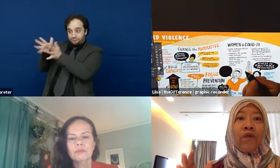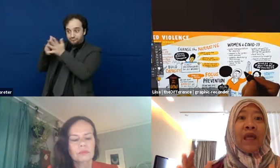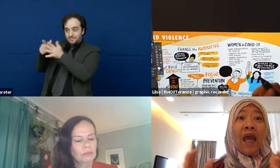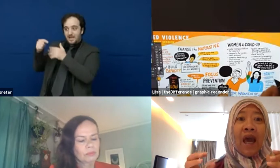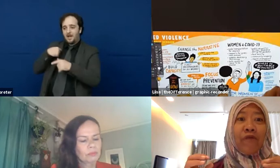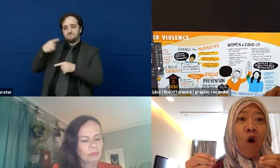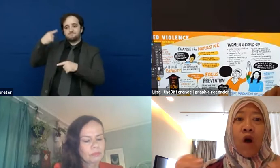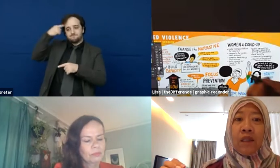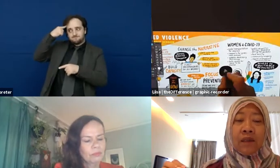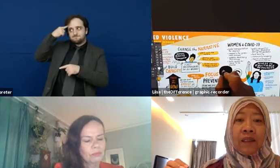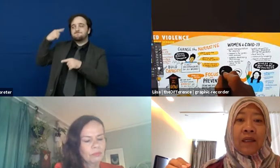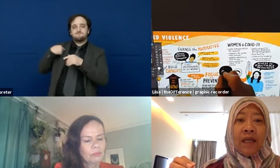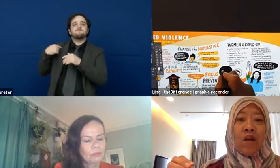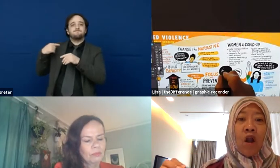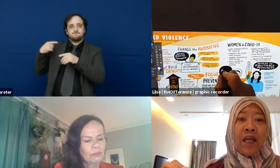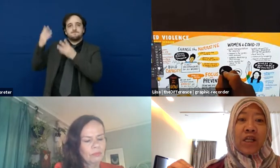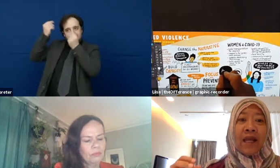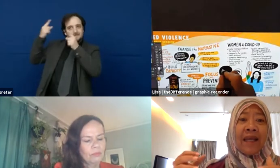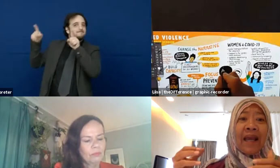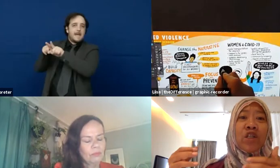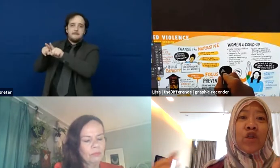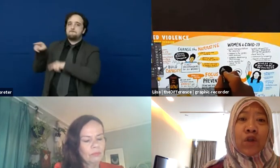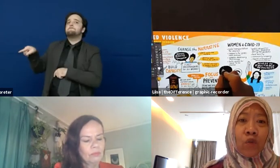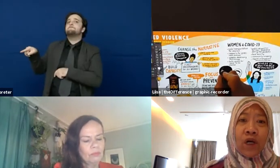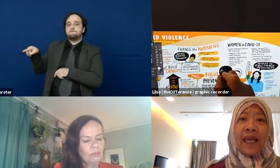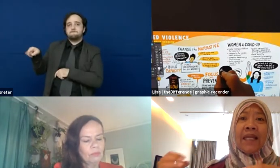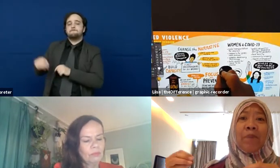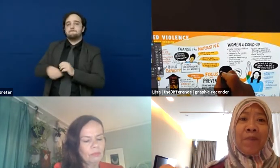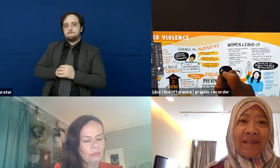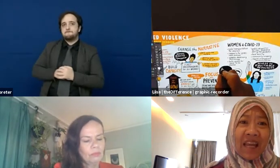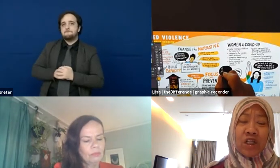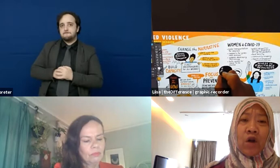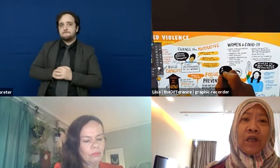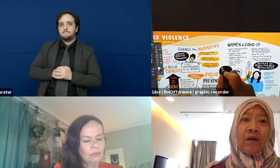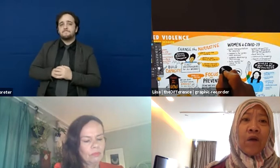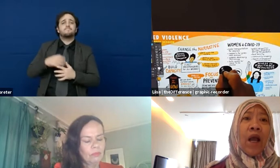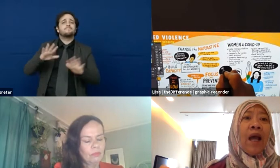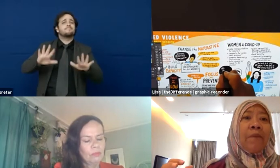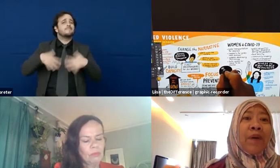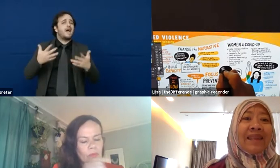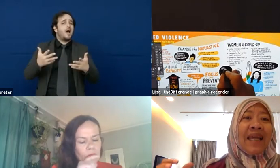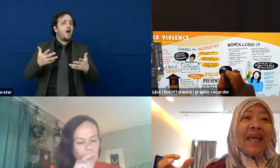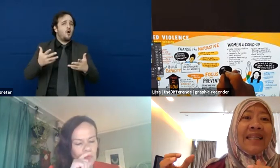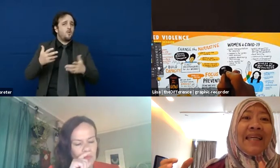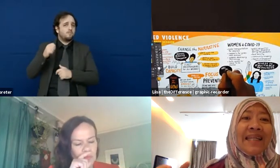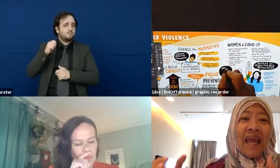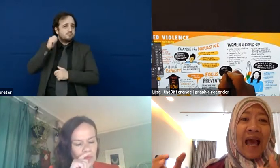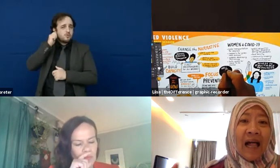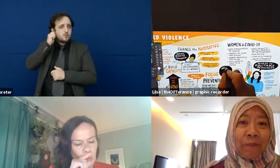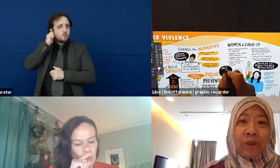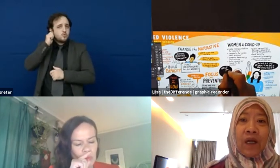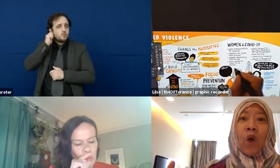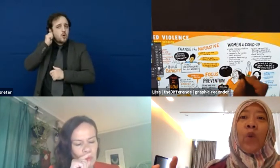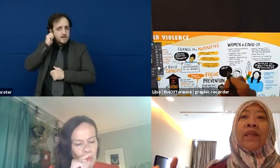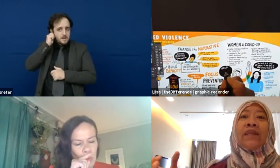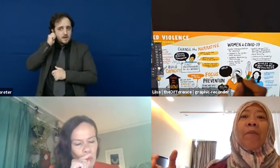know, they have all the knowledge and they can do the work and implementation on the ground. but they need